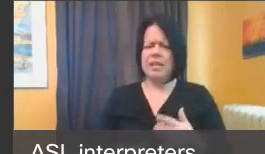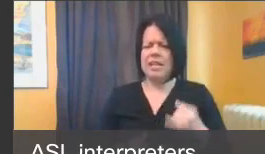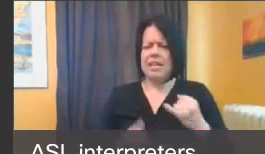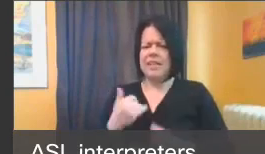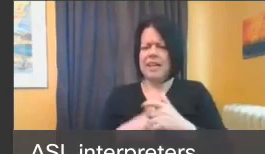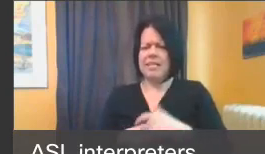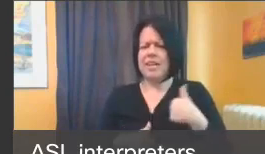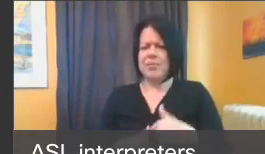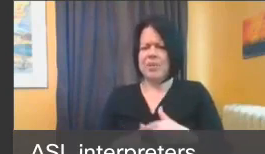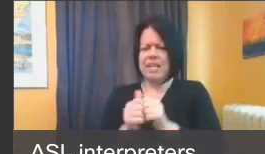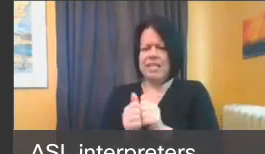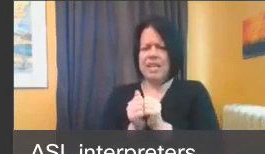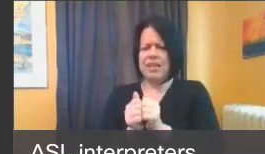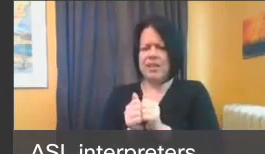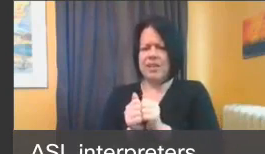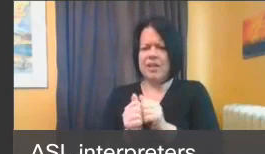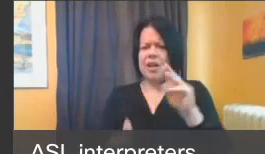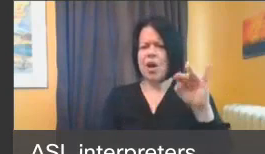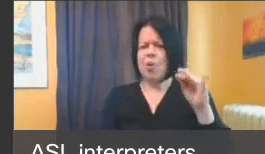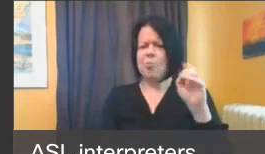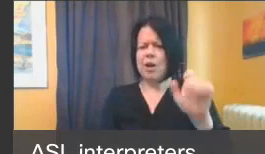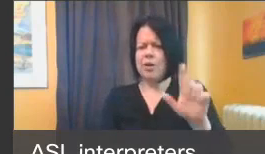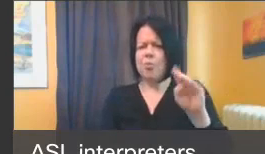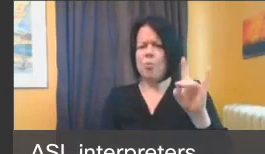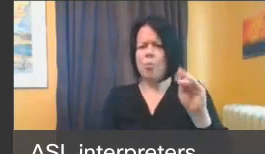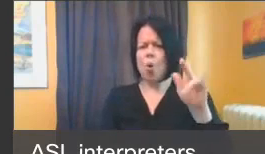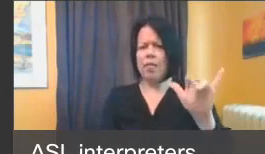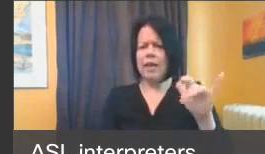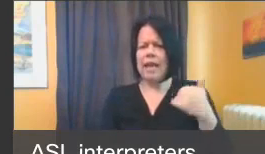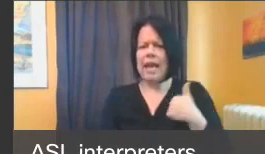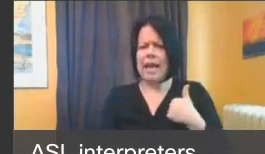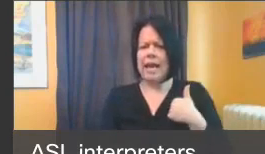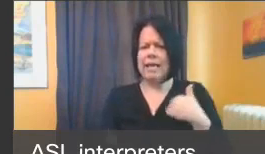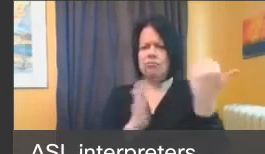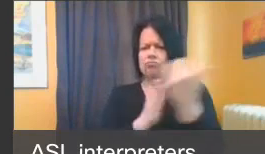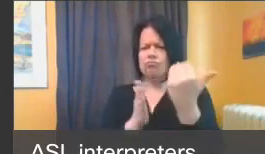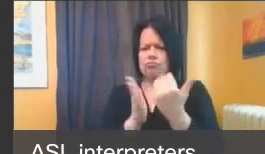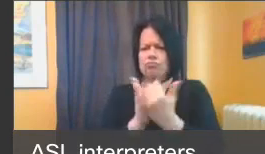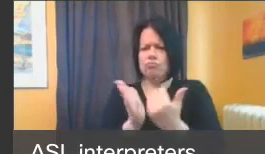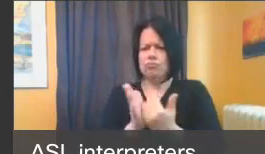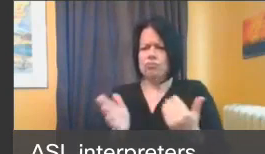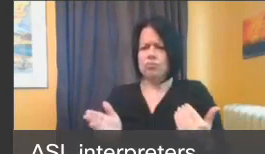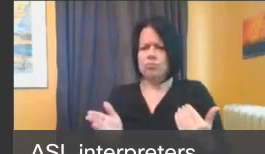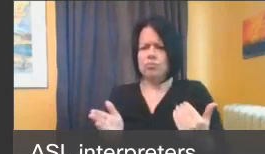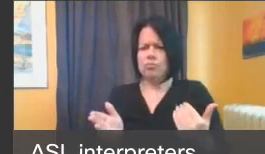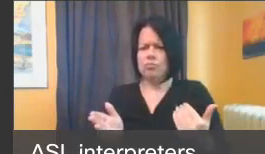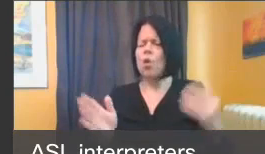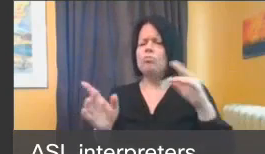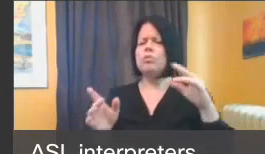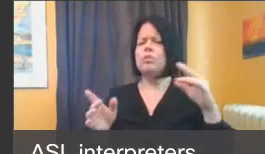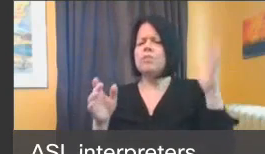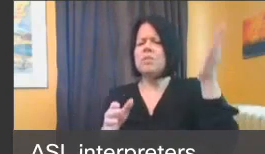time we got together, Michael Morley had lined up some objective speakers who would give us the analysis